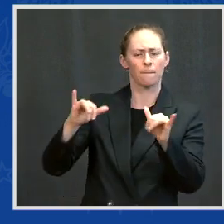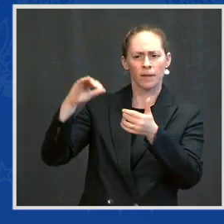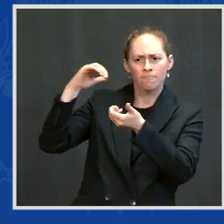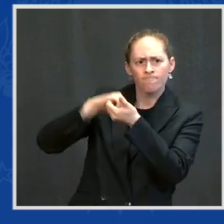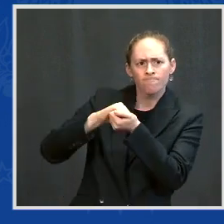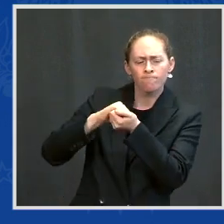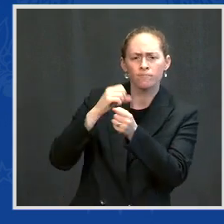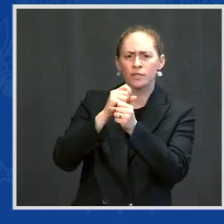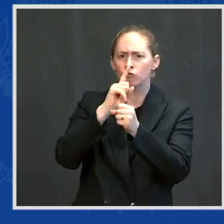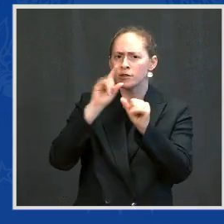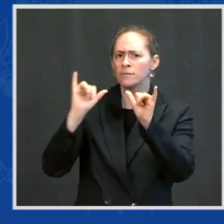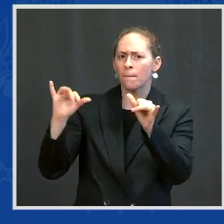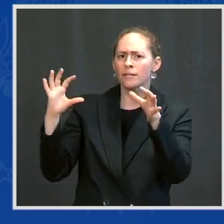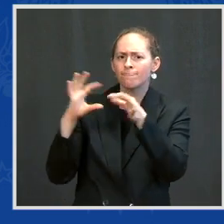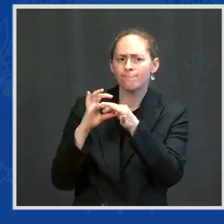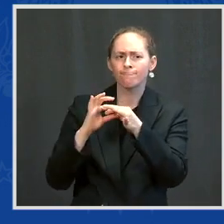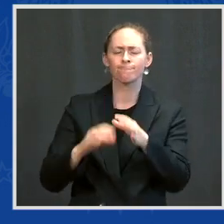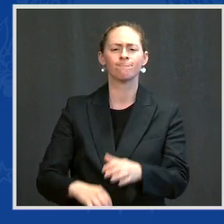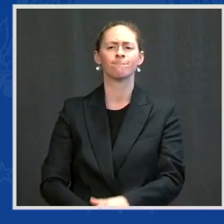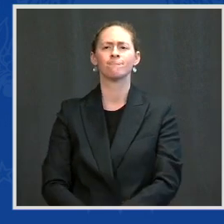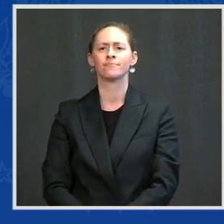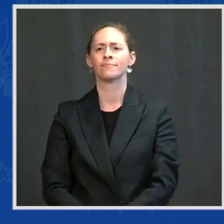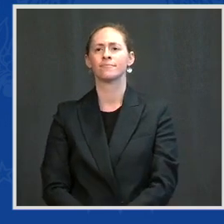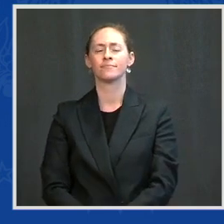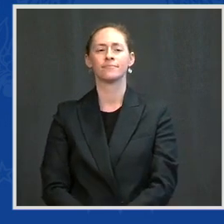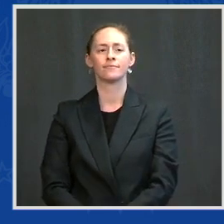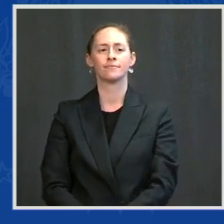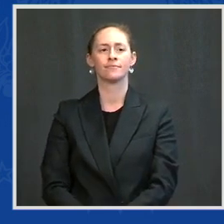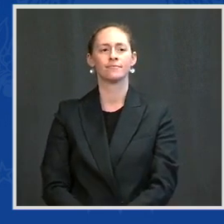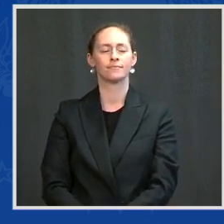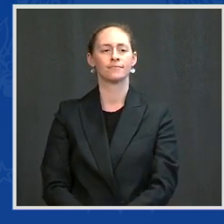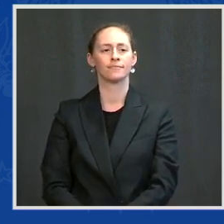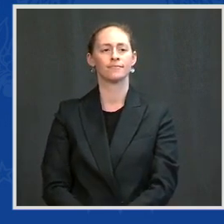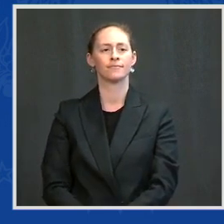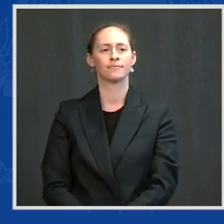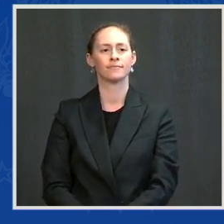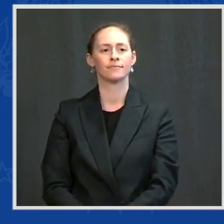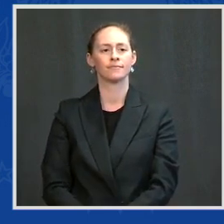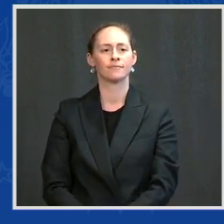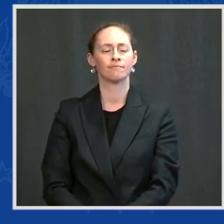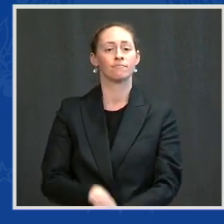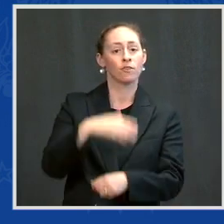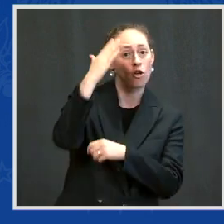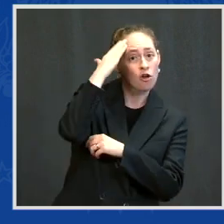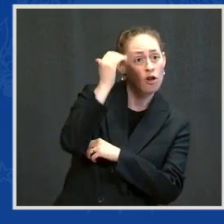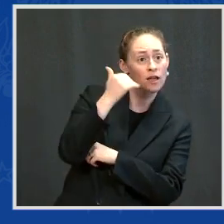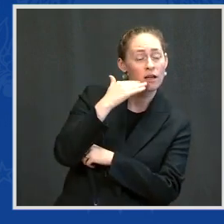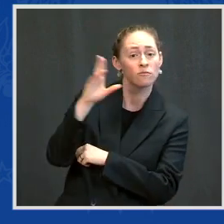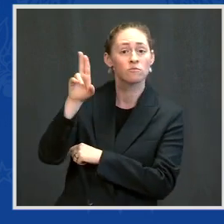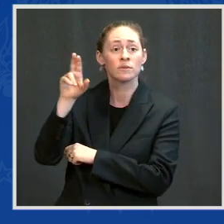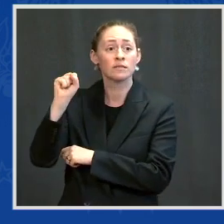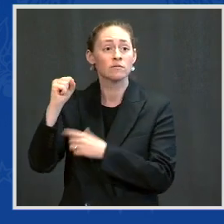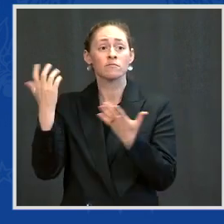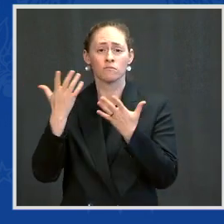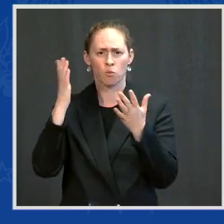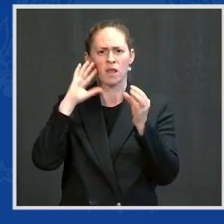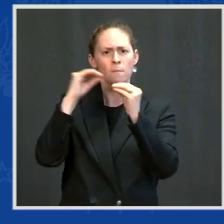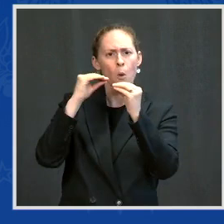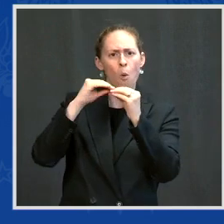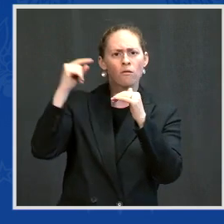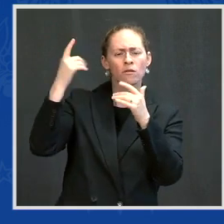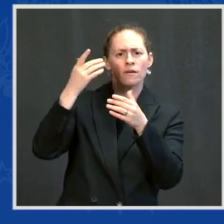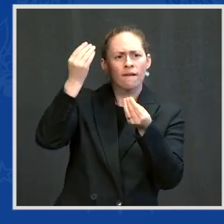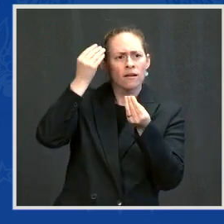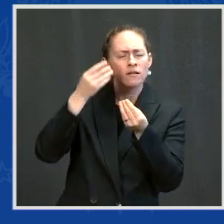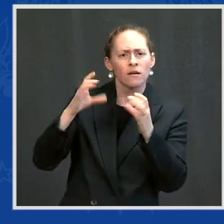U.S. DPRK dialogue. Moving forward as well, Korea and the United States will continue close communication while exploring our North Korea approach